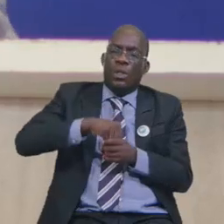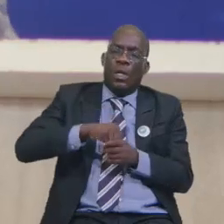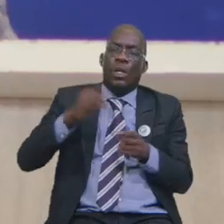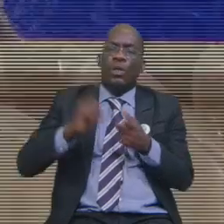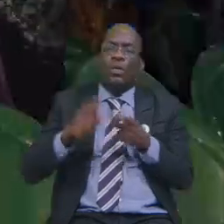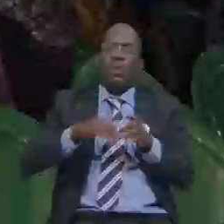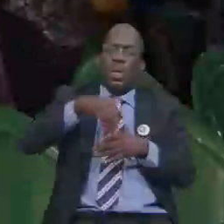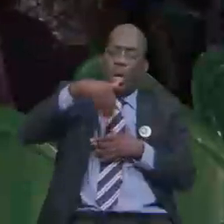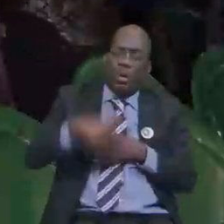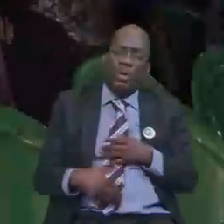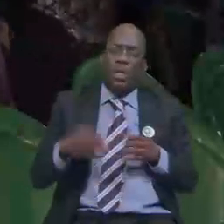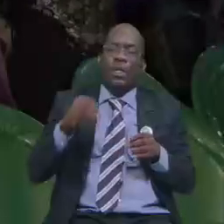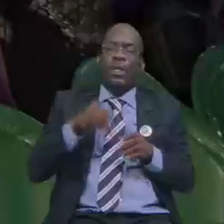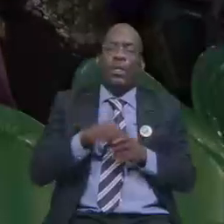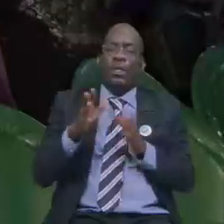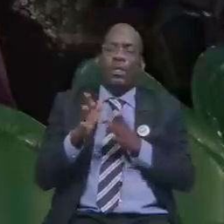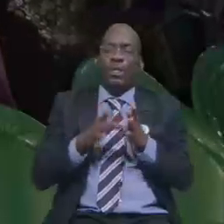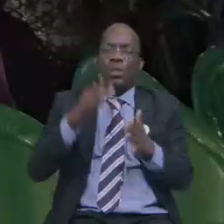in Jesus' name.